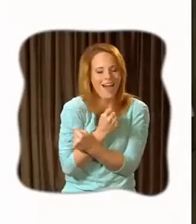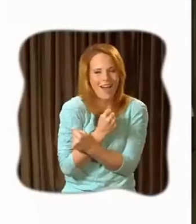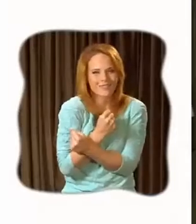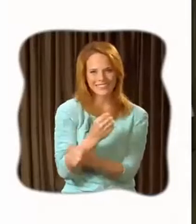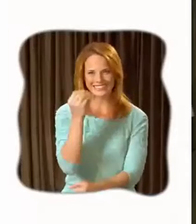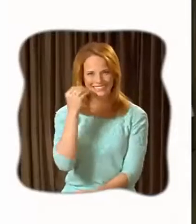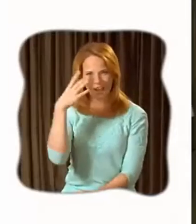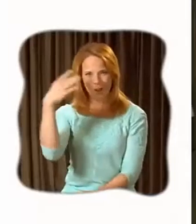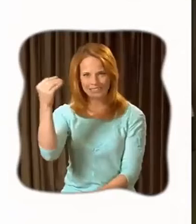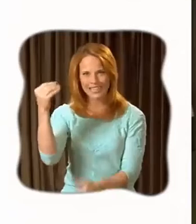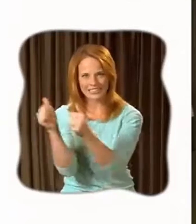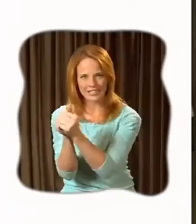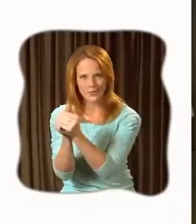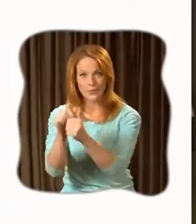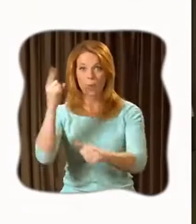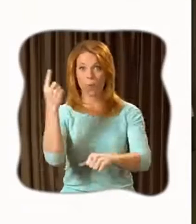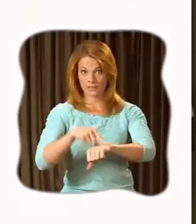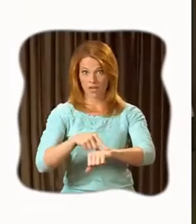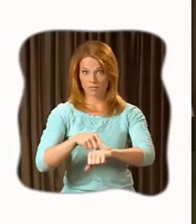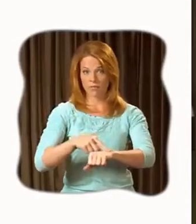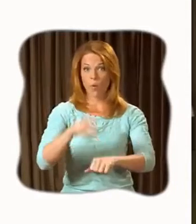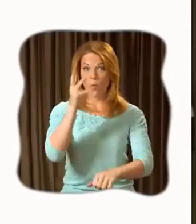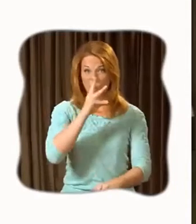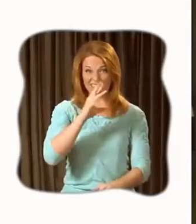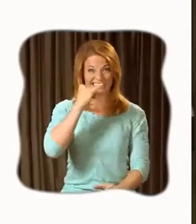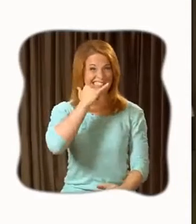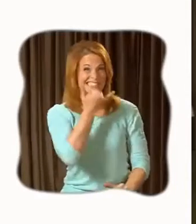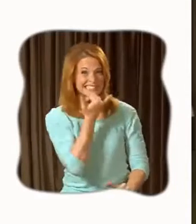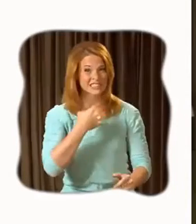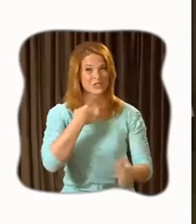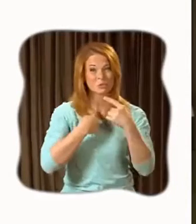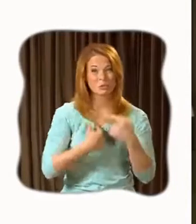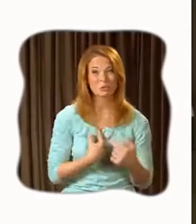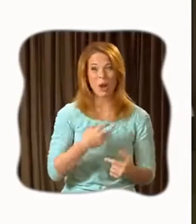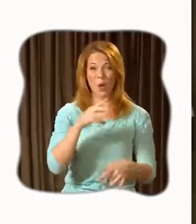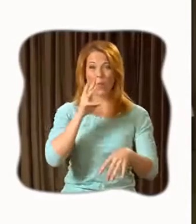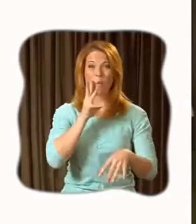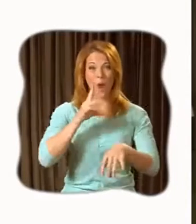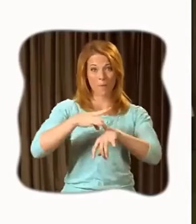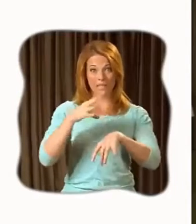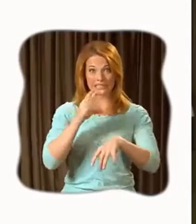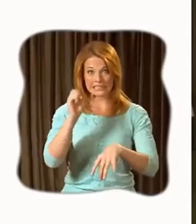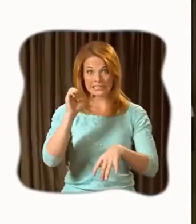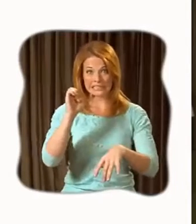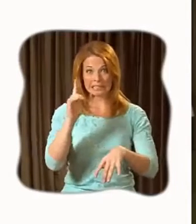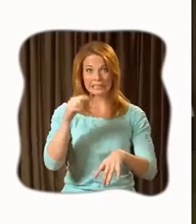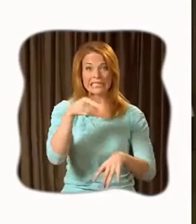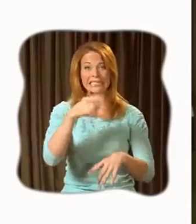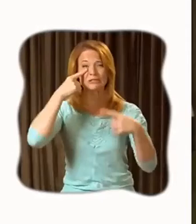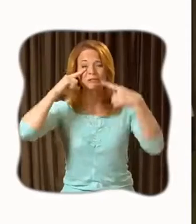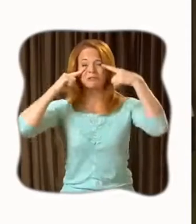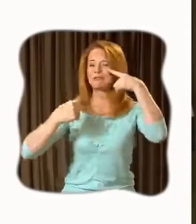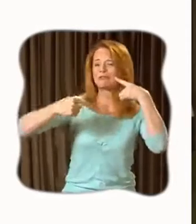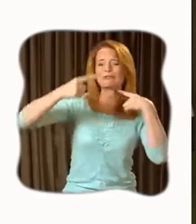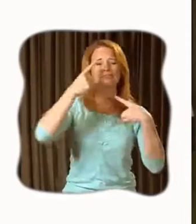on picnics. Once, when Wilson accidentally swallowed a watermelon seed and cried because he was afraid a watermelon plant would grow